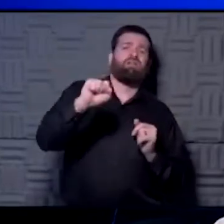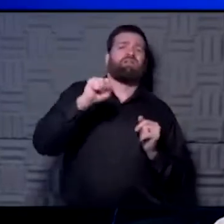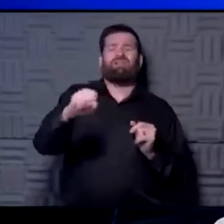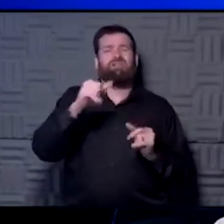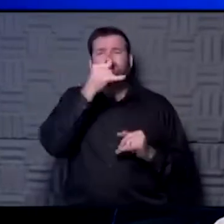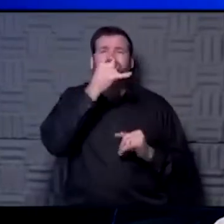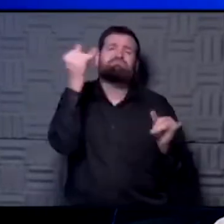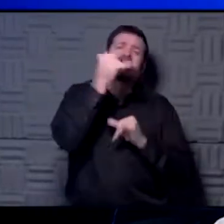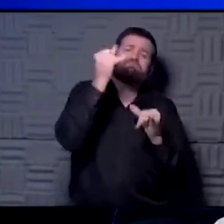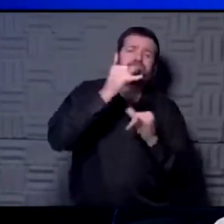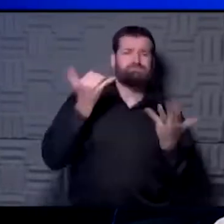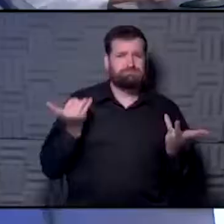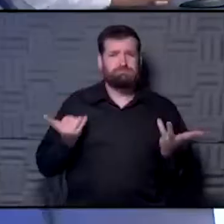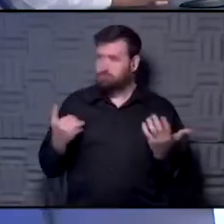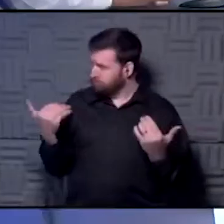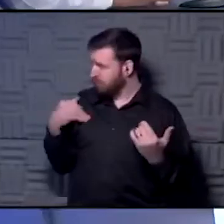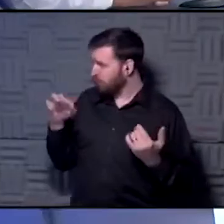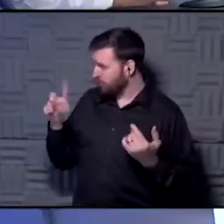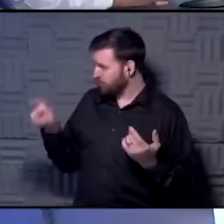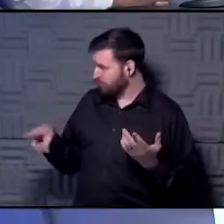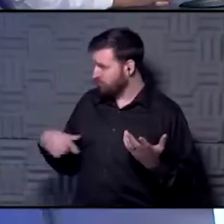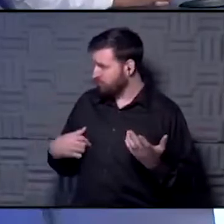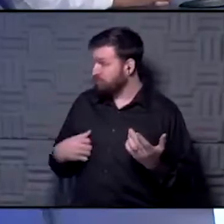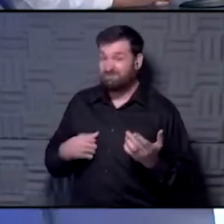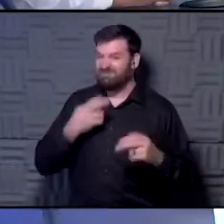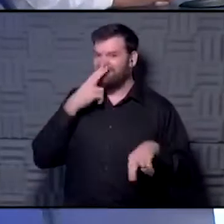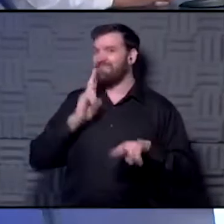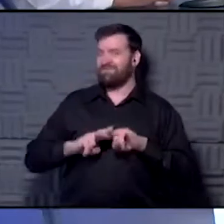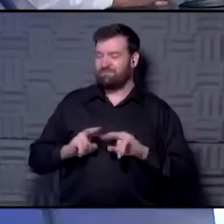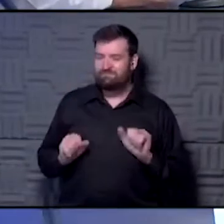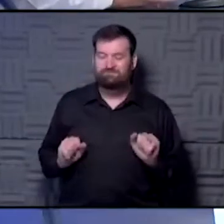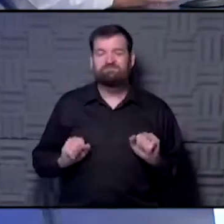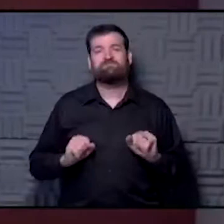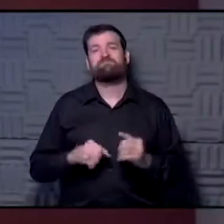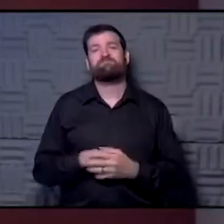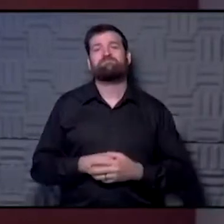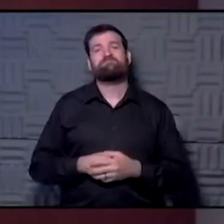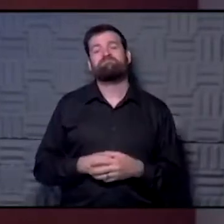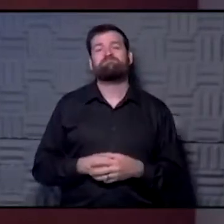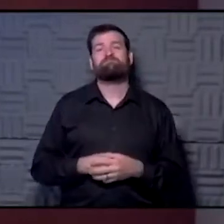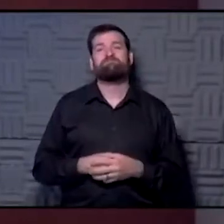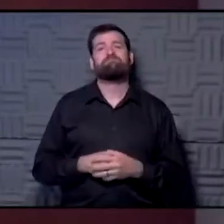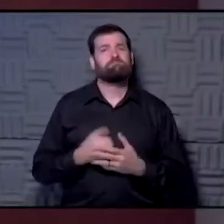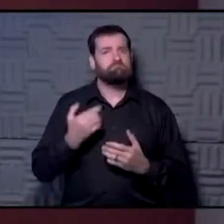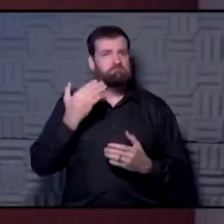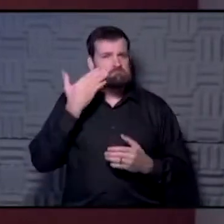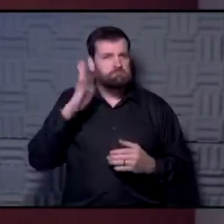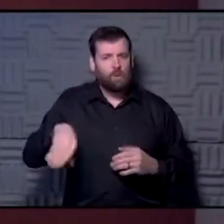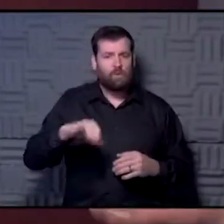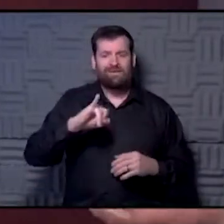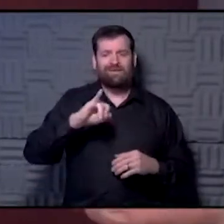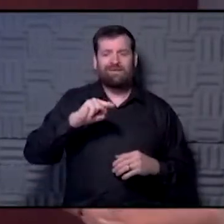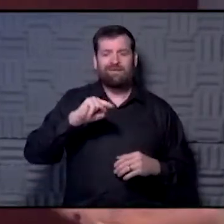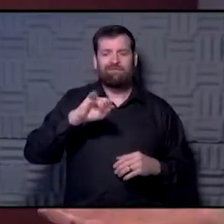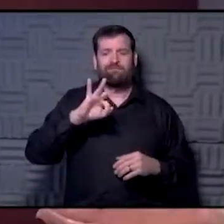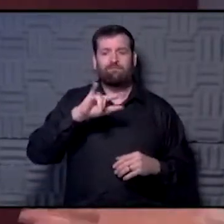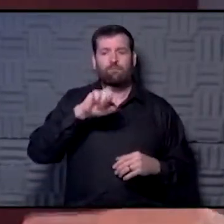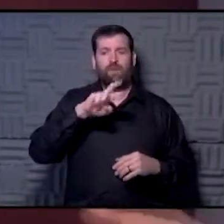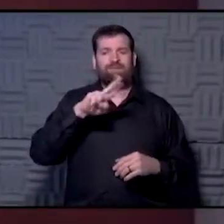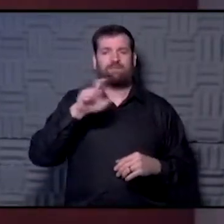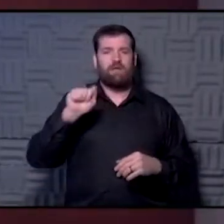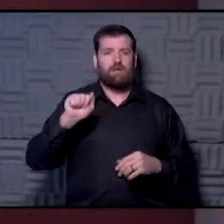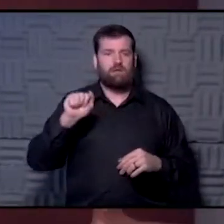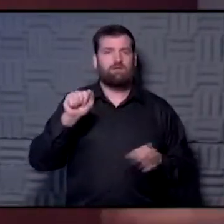absurd fight. I do have a question for you. You go. Won't this be fun? So how do you think, because we know influenza is transmitted very similarly